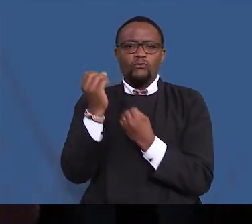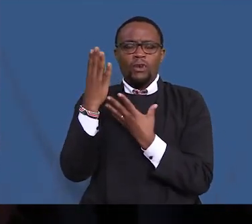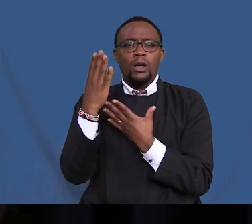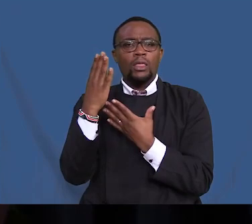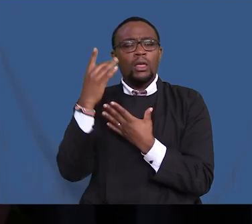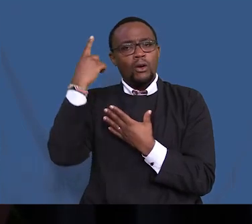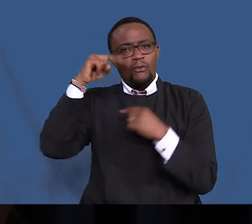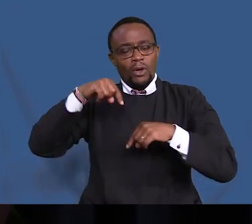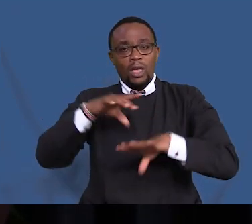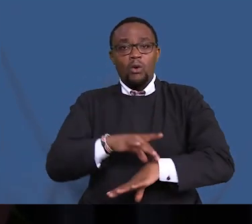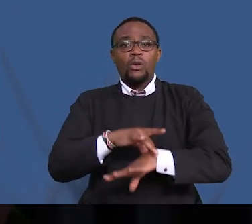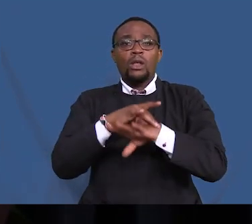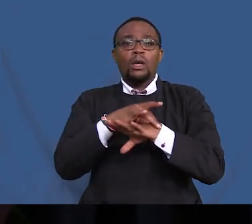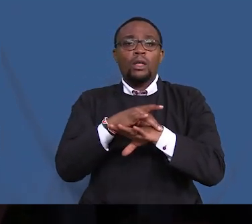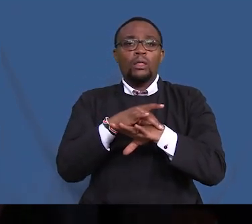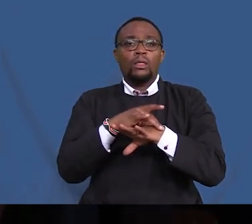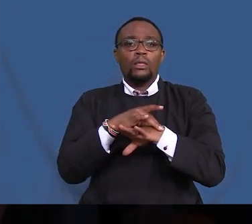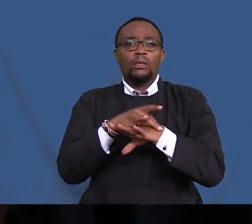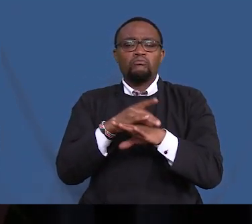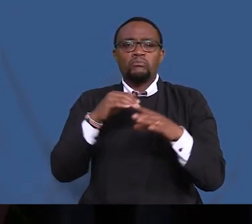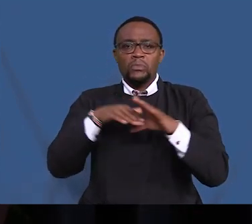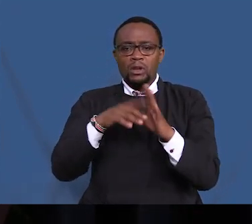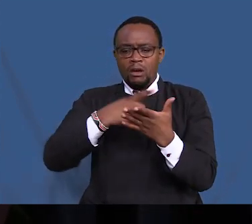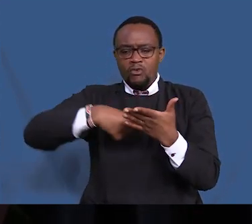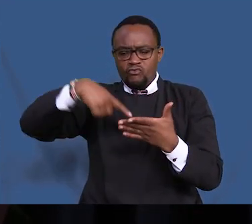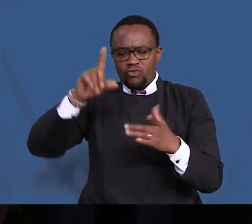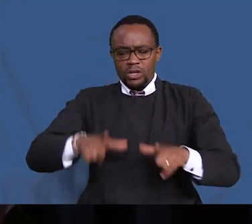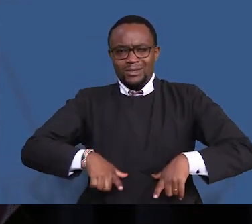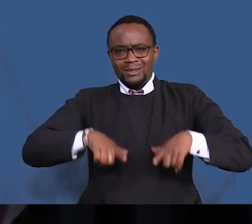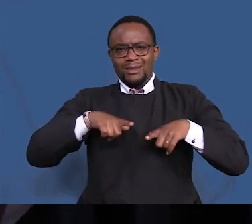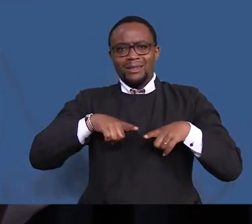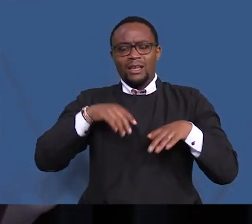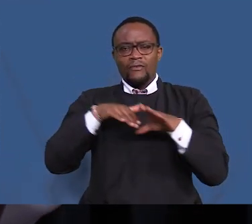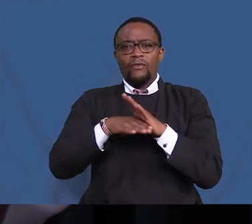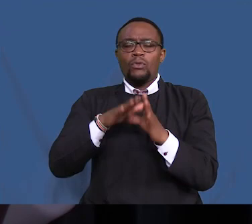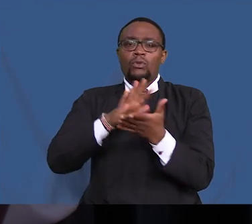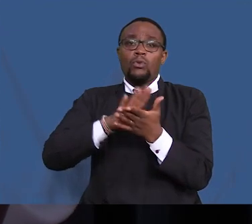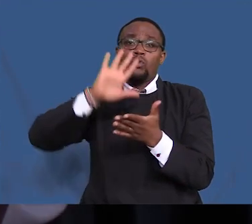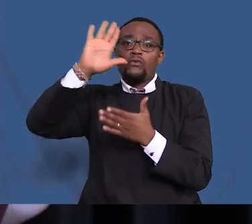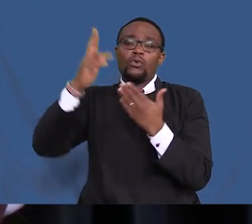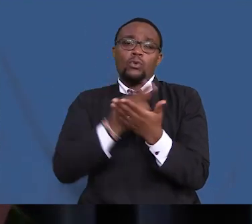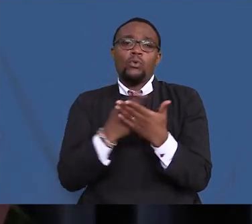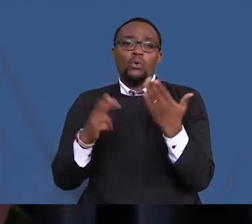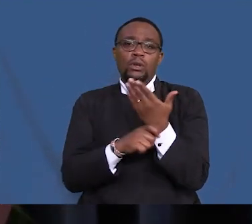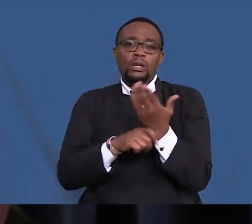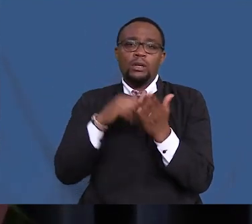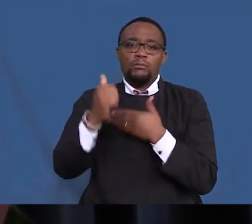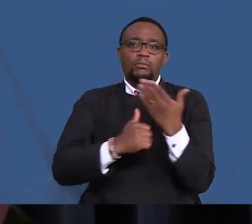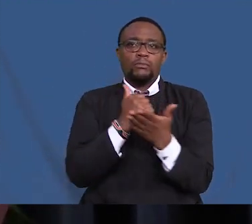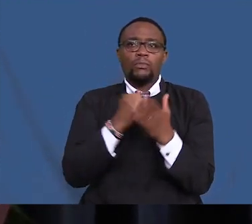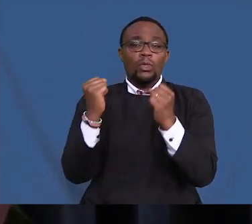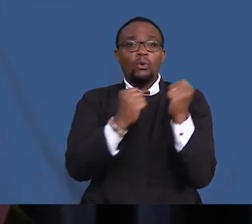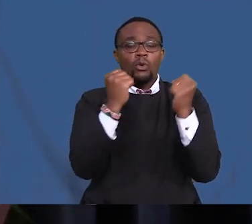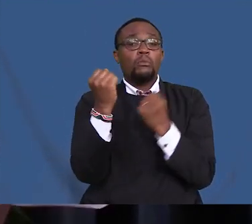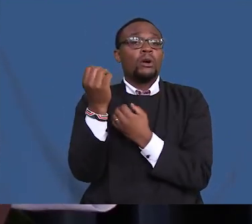may hereafter live a godly, righteous, and sober life, to the glory of thy holy name. Amen.